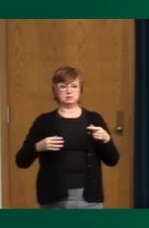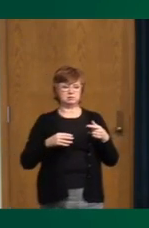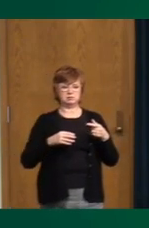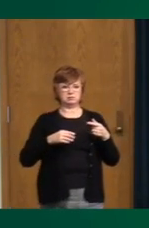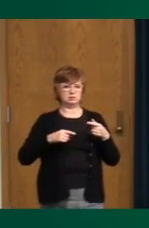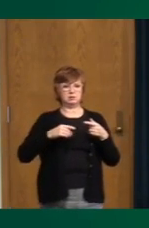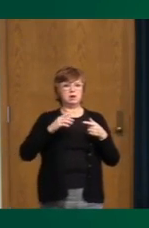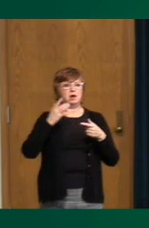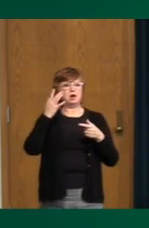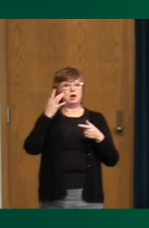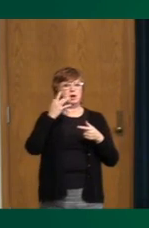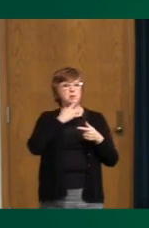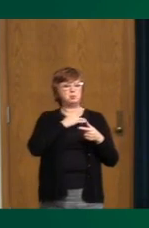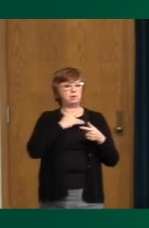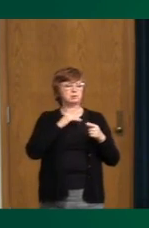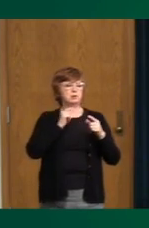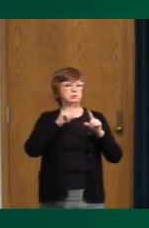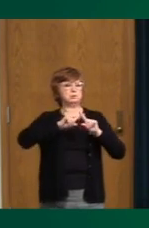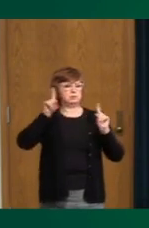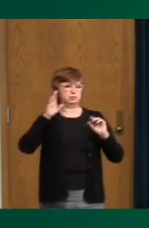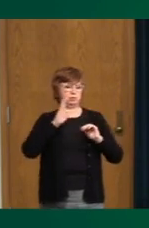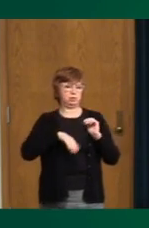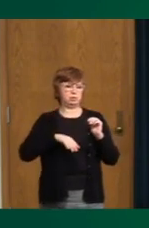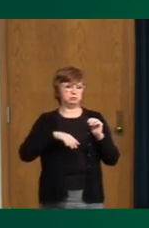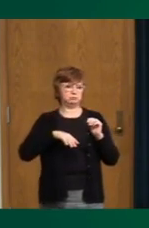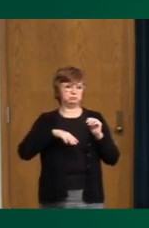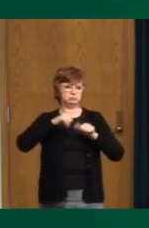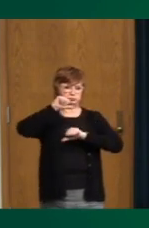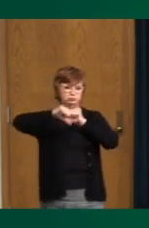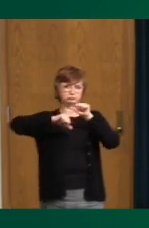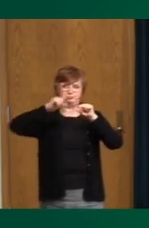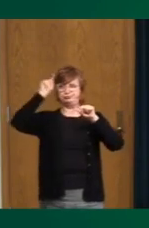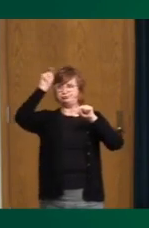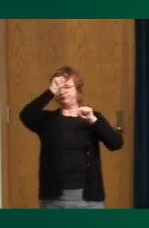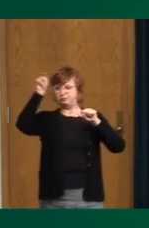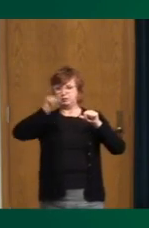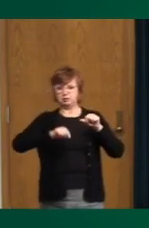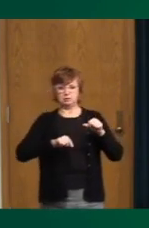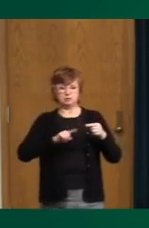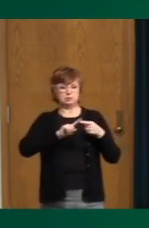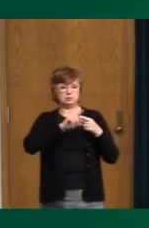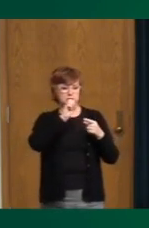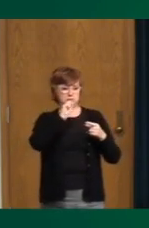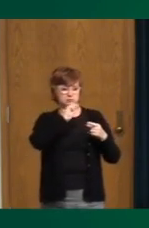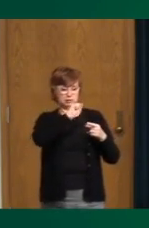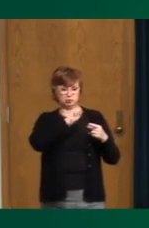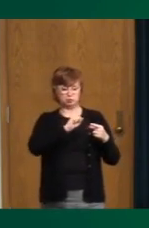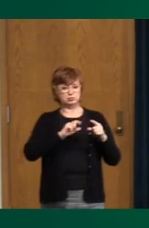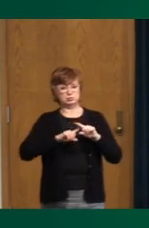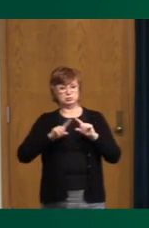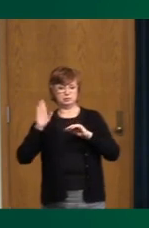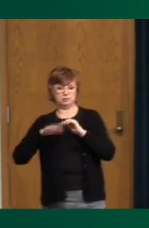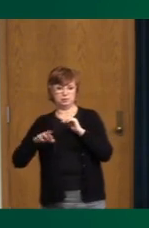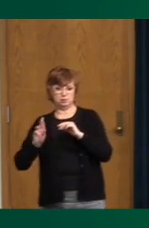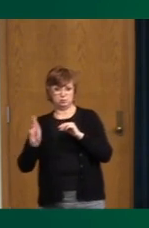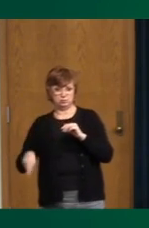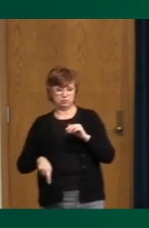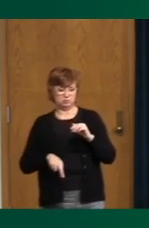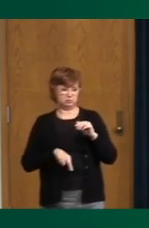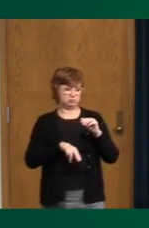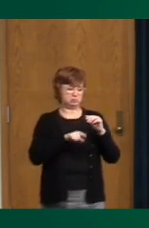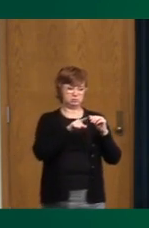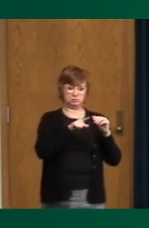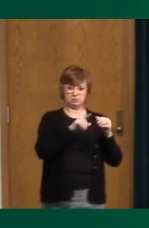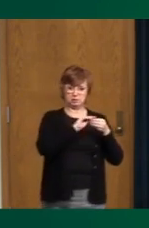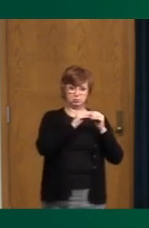some decisions that are being made in Saskatoon right now that may not be being made in the healthcare system in the city of Regina. And so it's